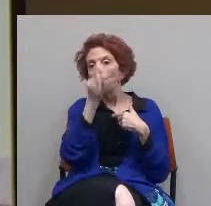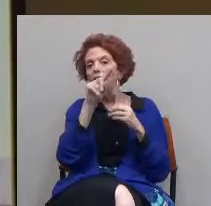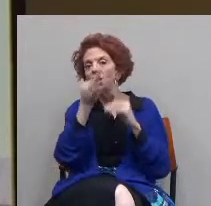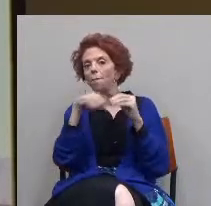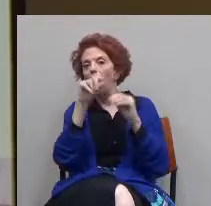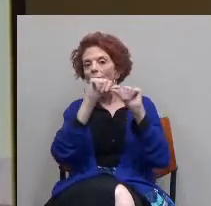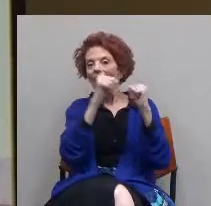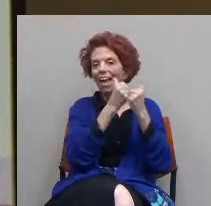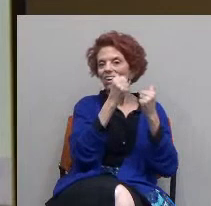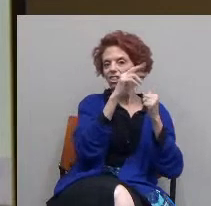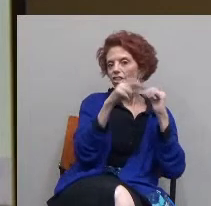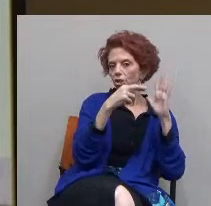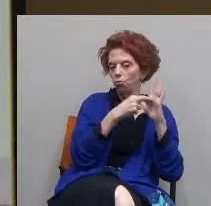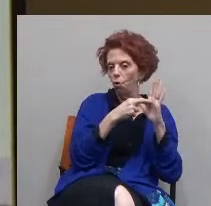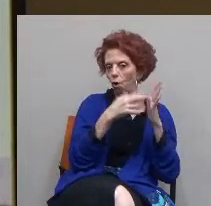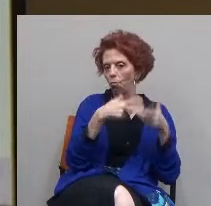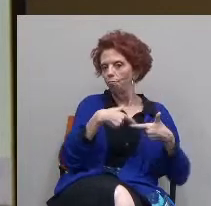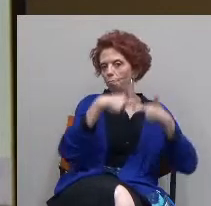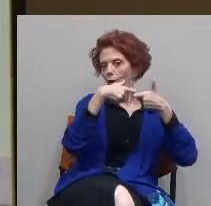to pause here.